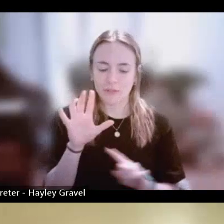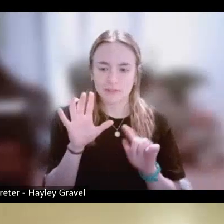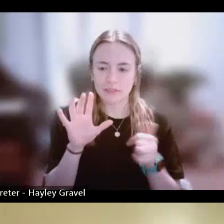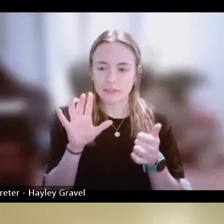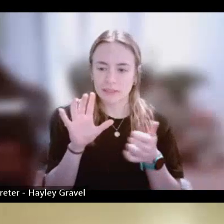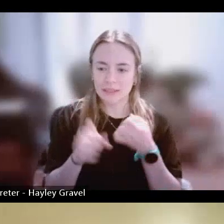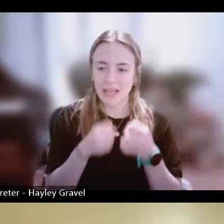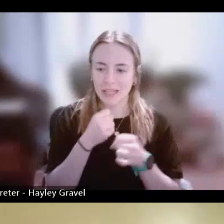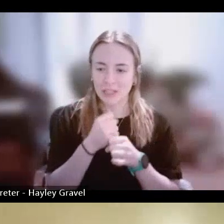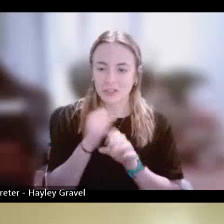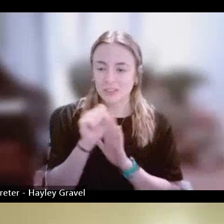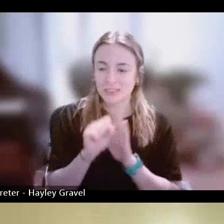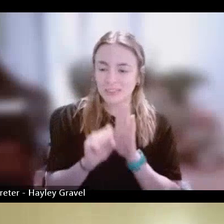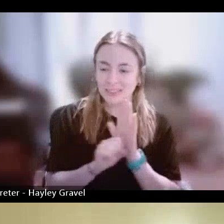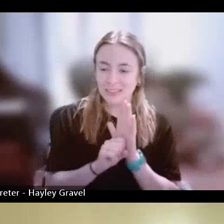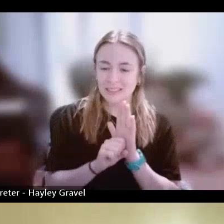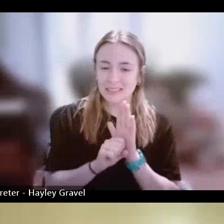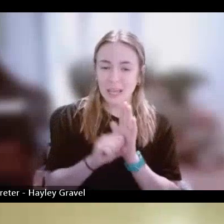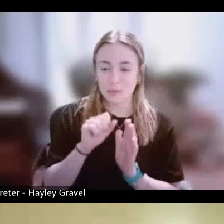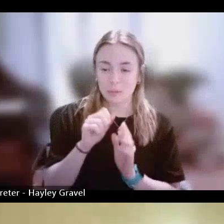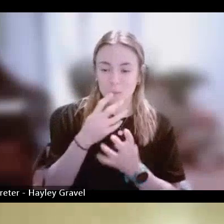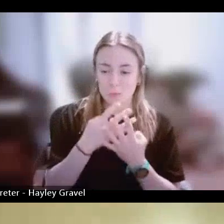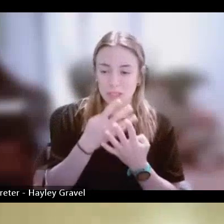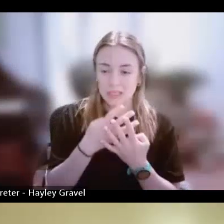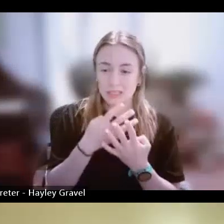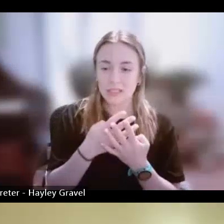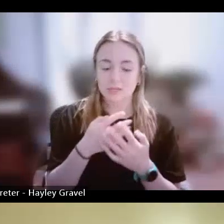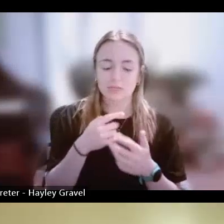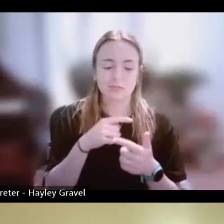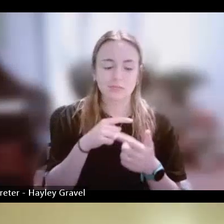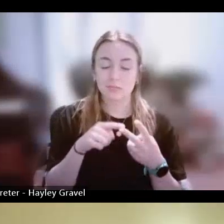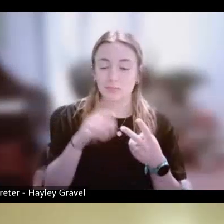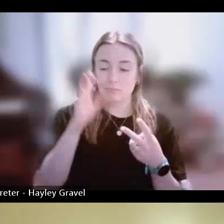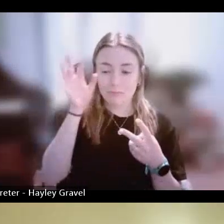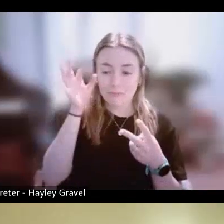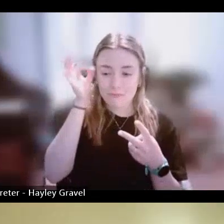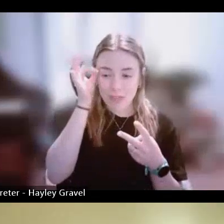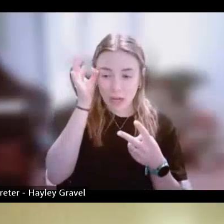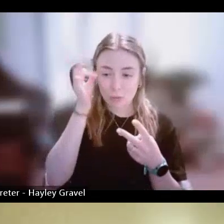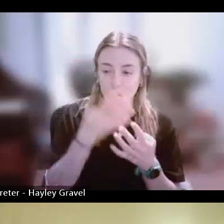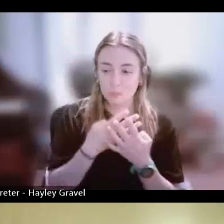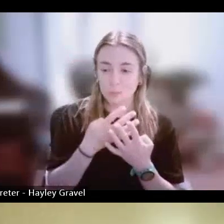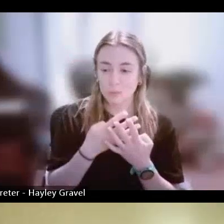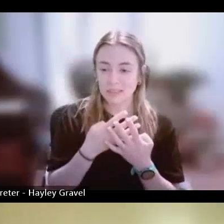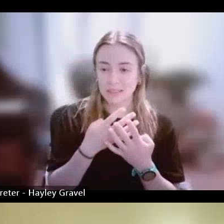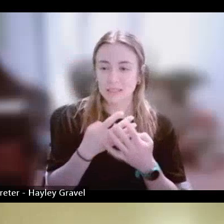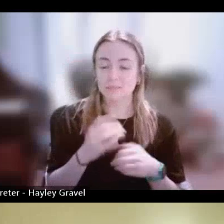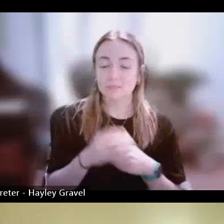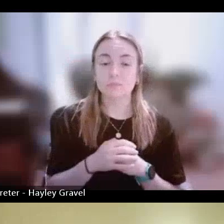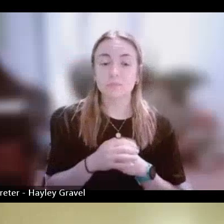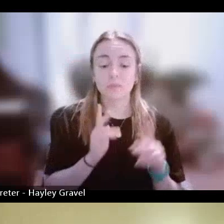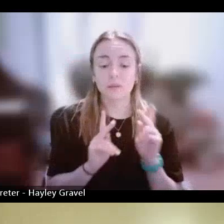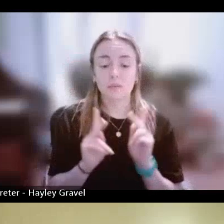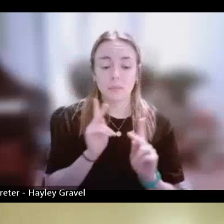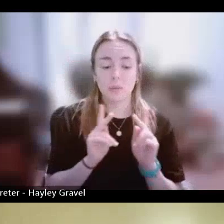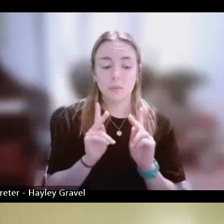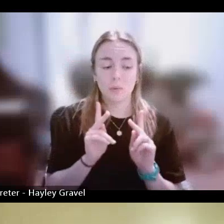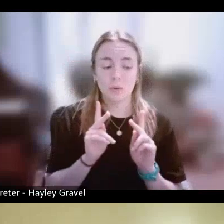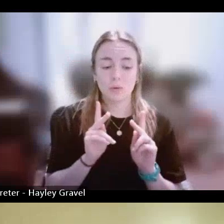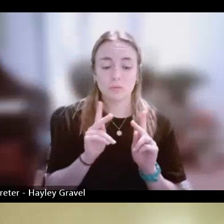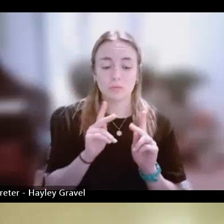state prison, federal prison, and the the type of people they're going to be around